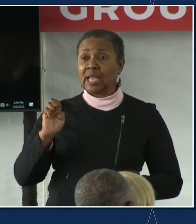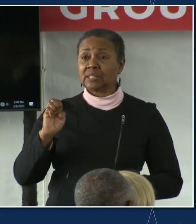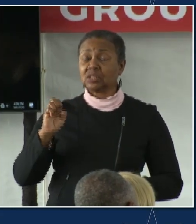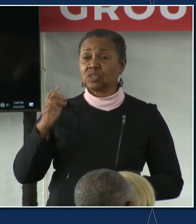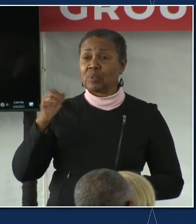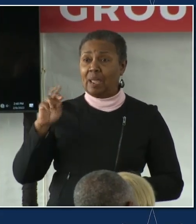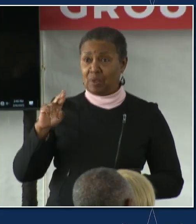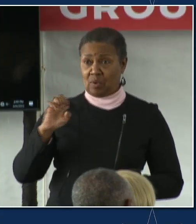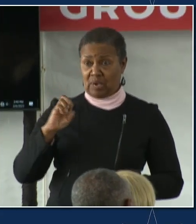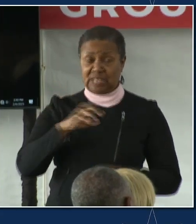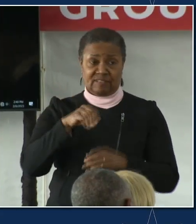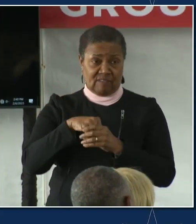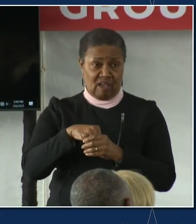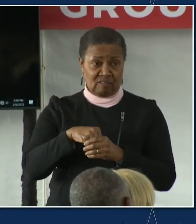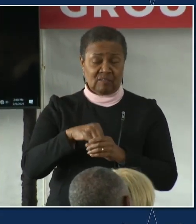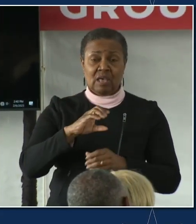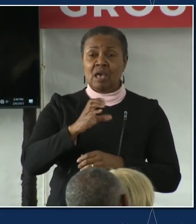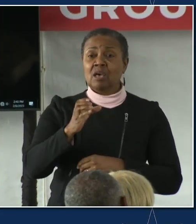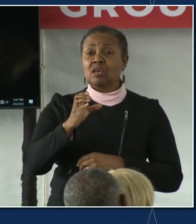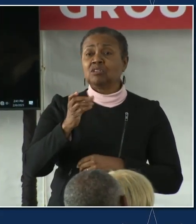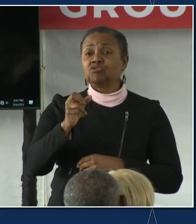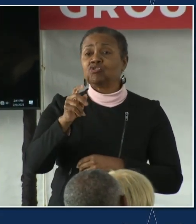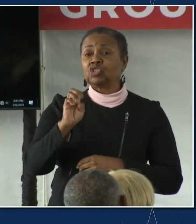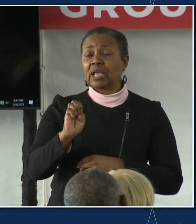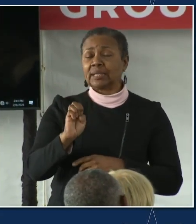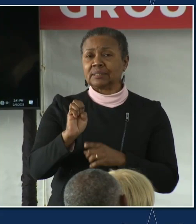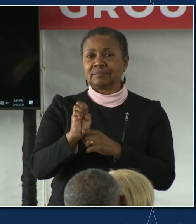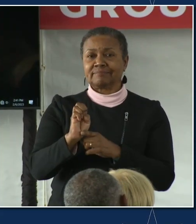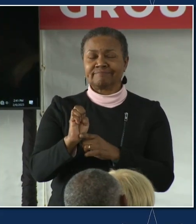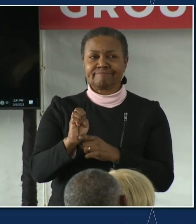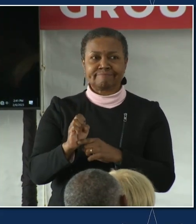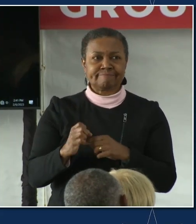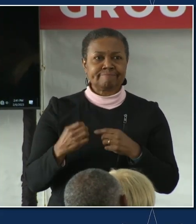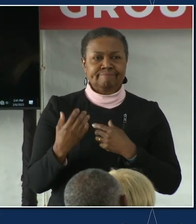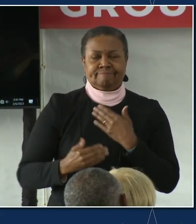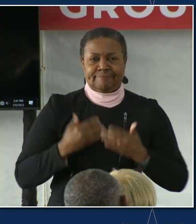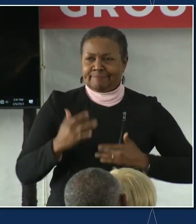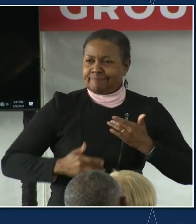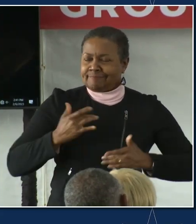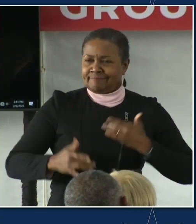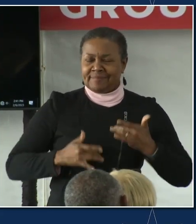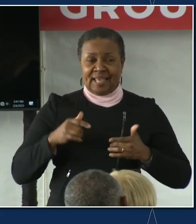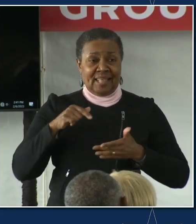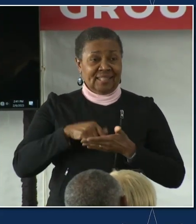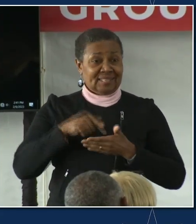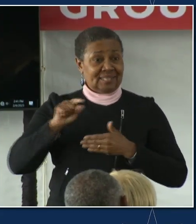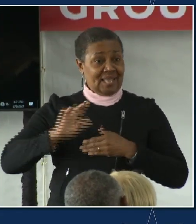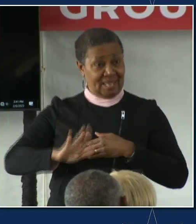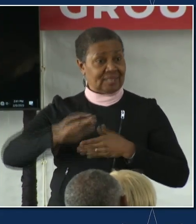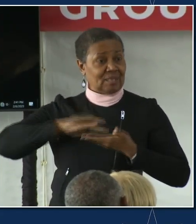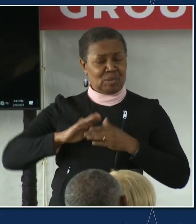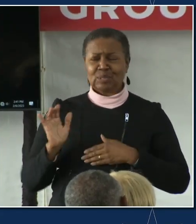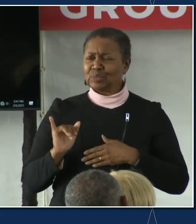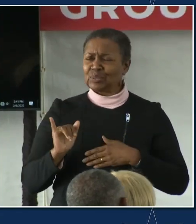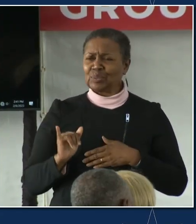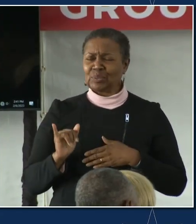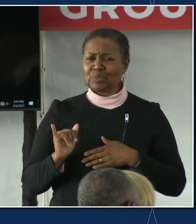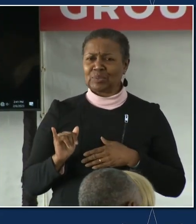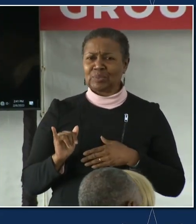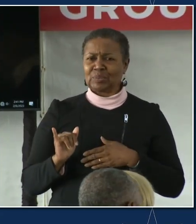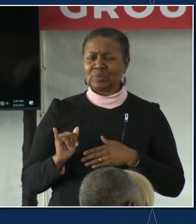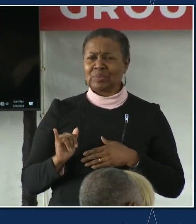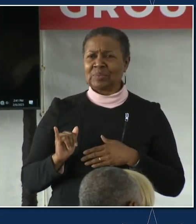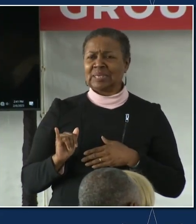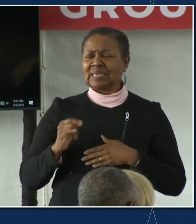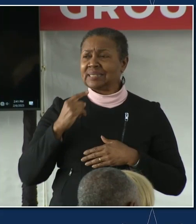on this deal. And Chance is just chomping at the bit because this is his community too. He